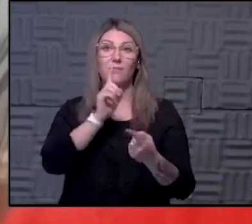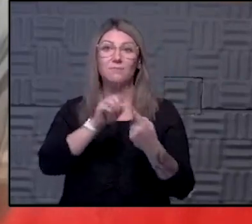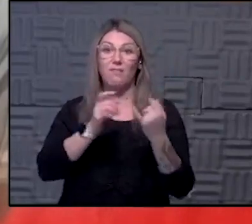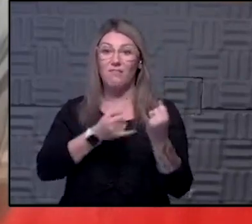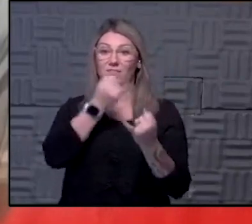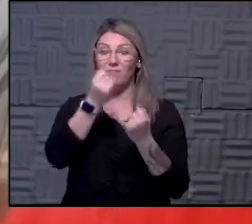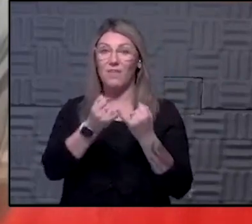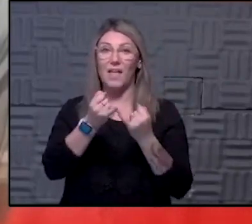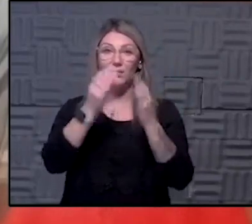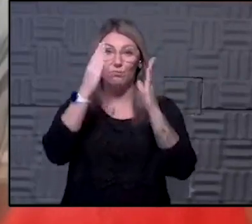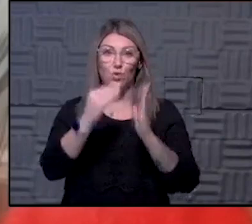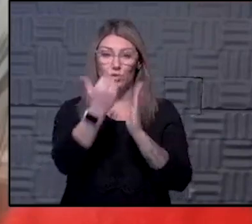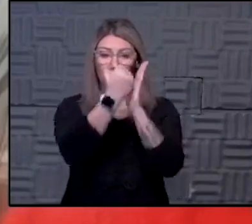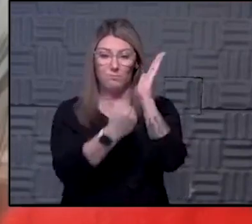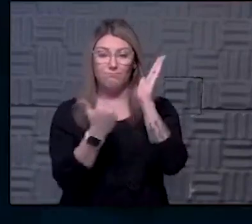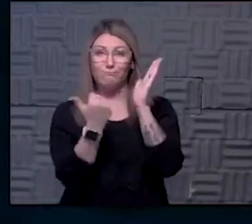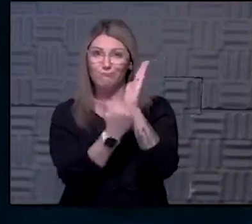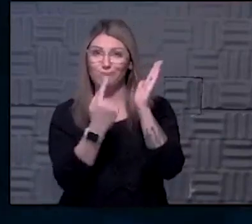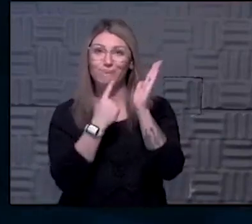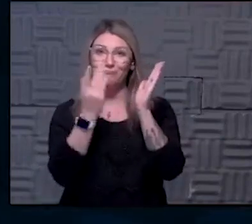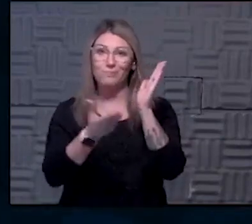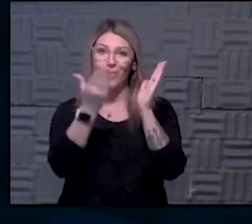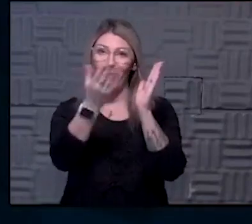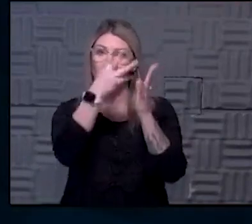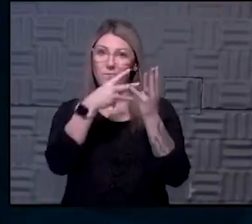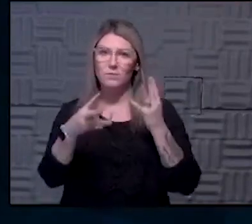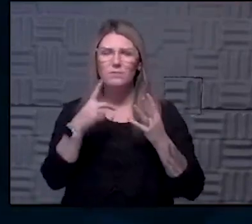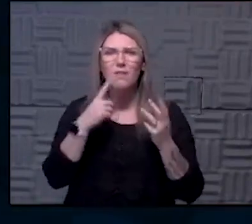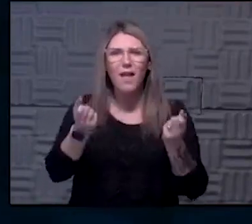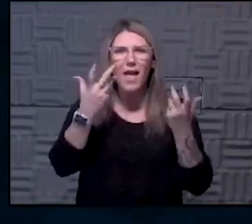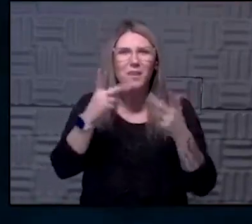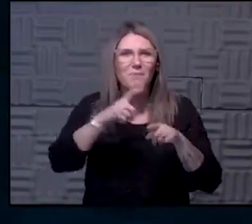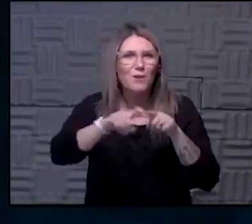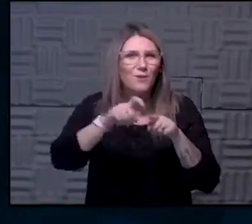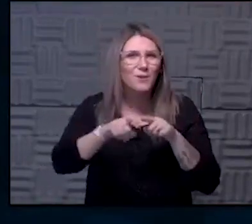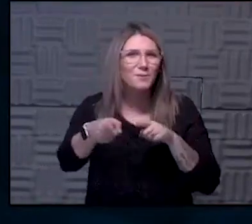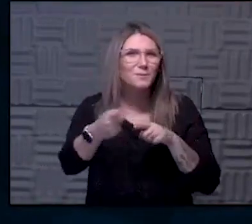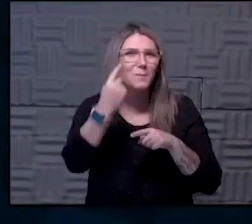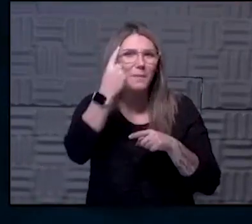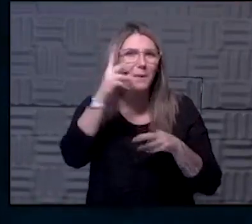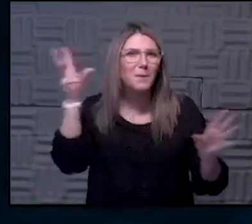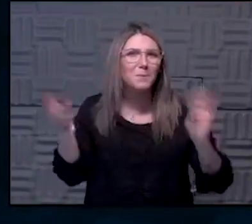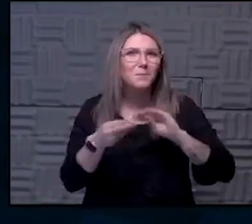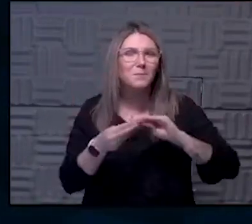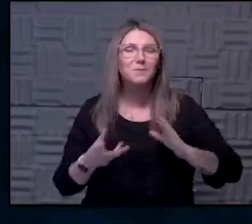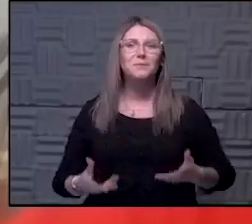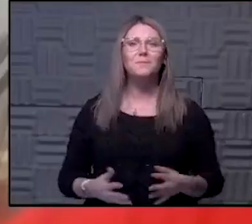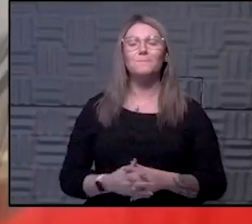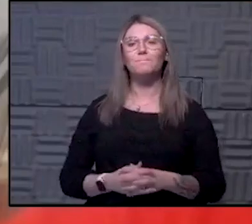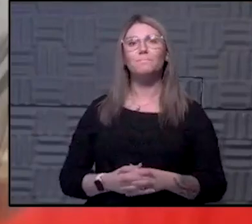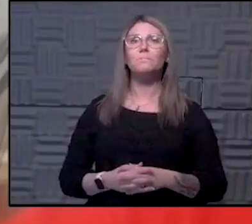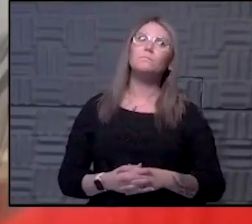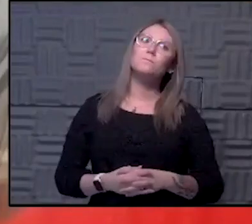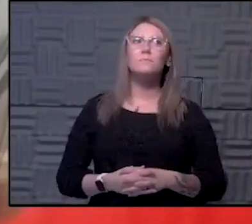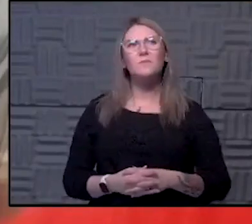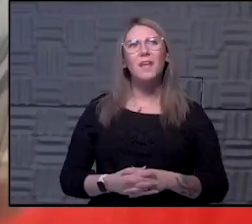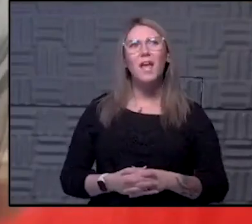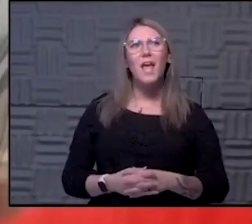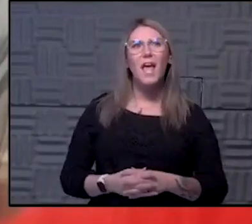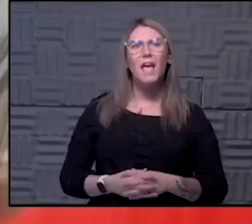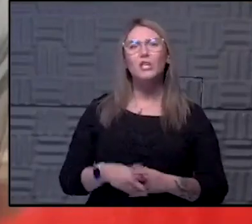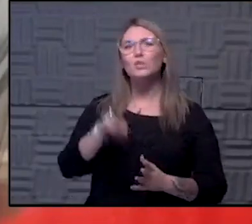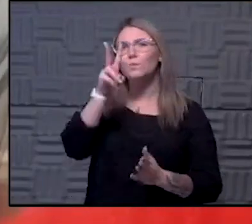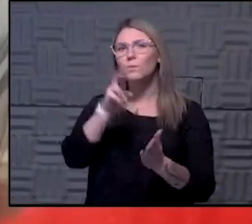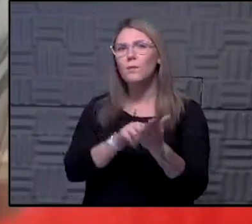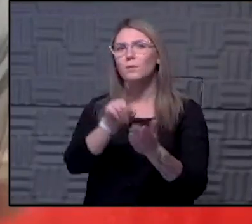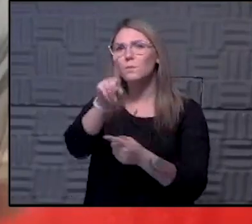to offer scheduling. That's awesome. How many phone calls have you all made, do you think? We've made about 2,100 to